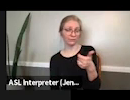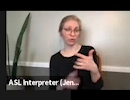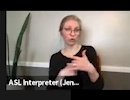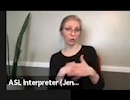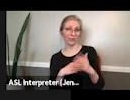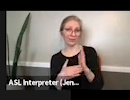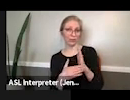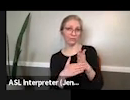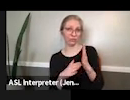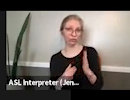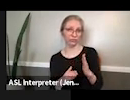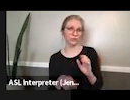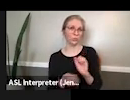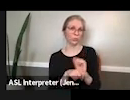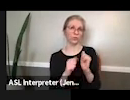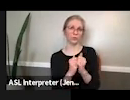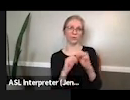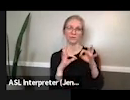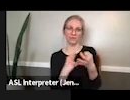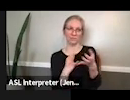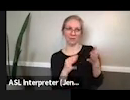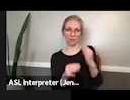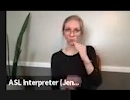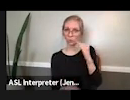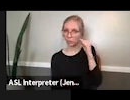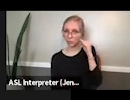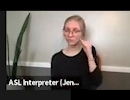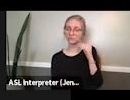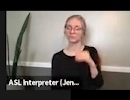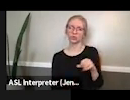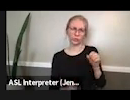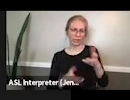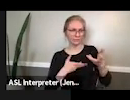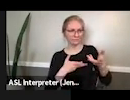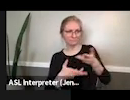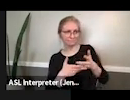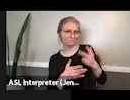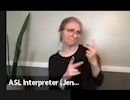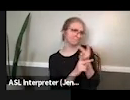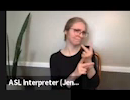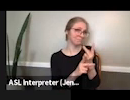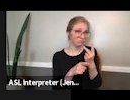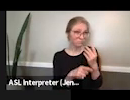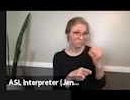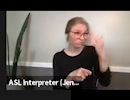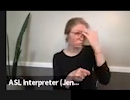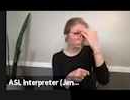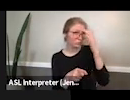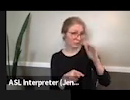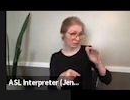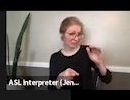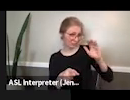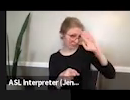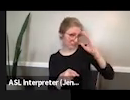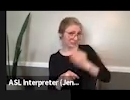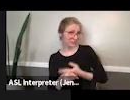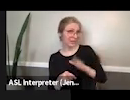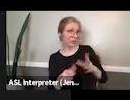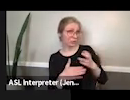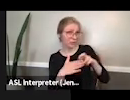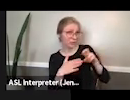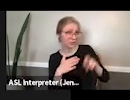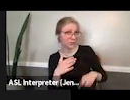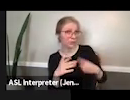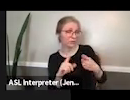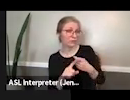in the home, you can talk to them and find out, what do you know about your son's results from the newborn hearing